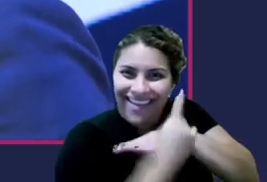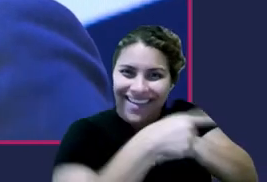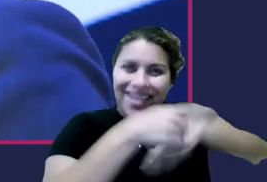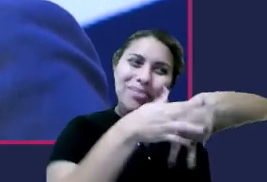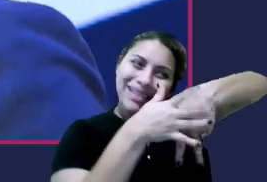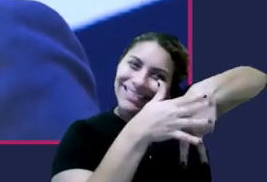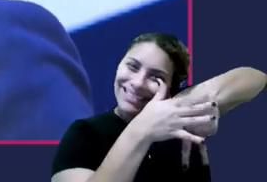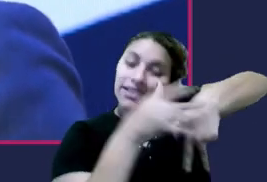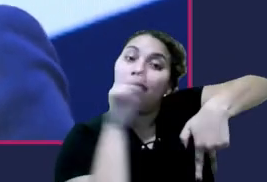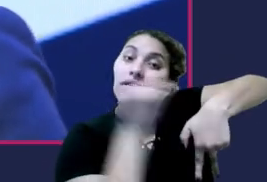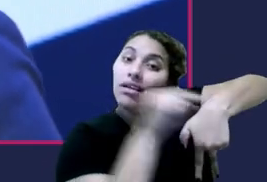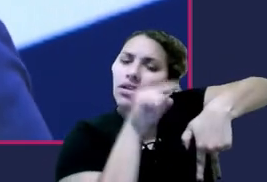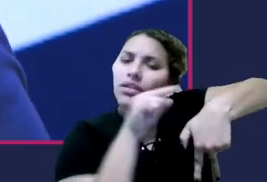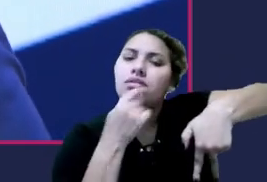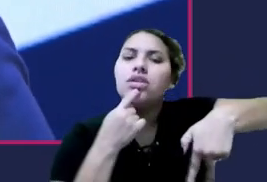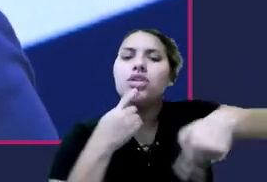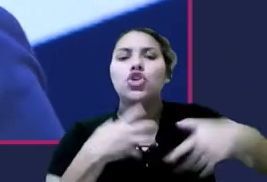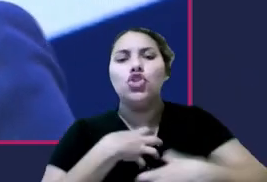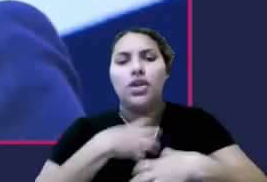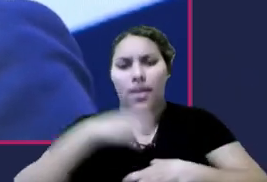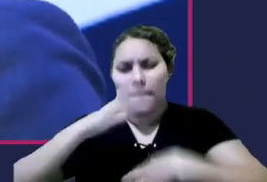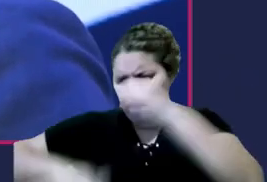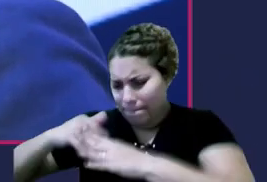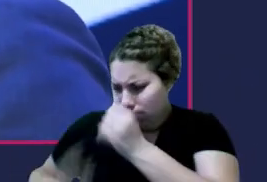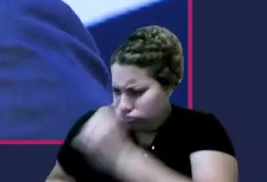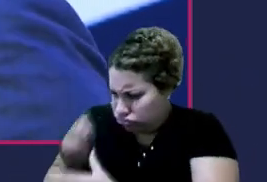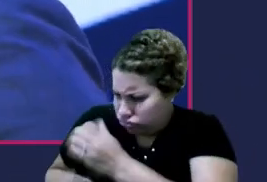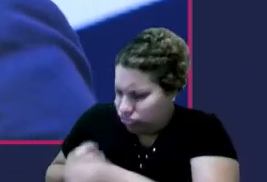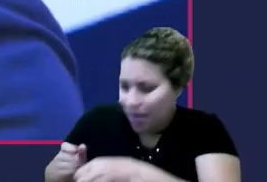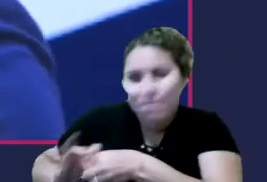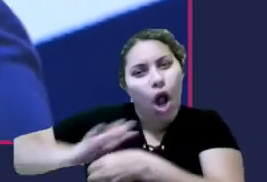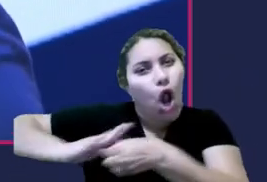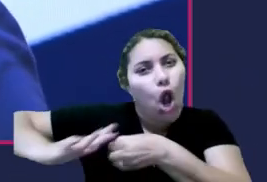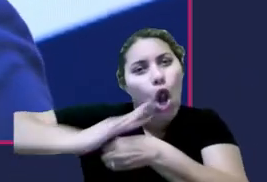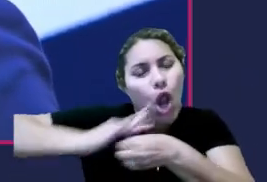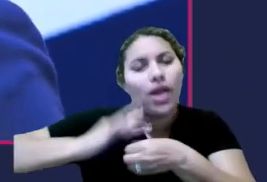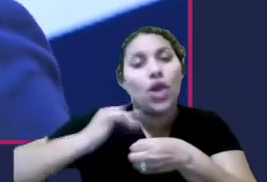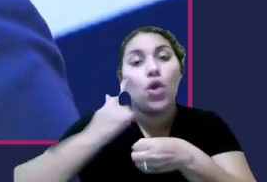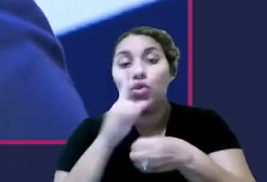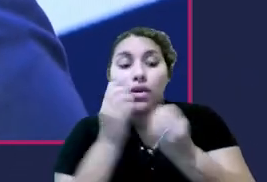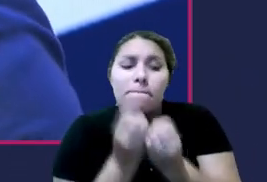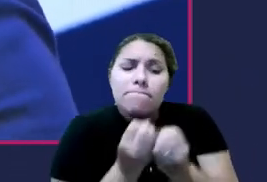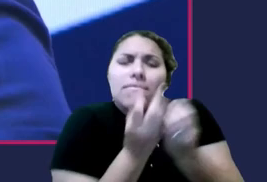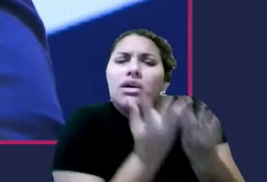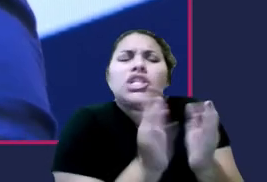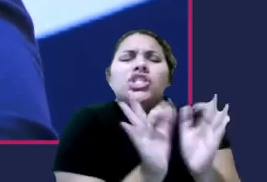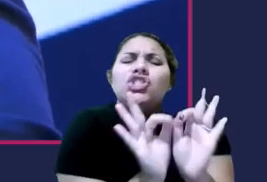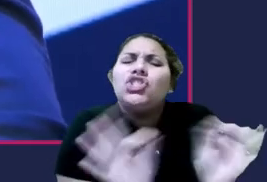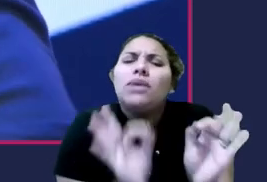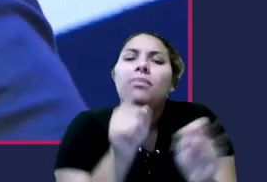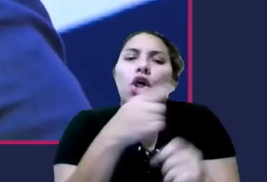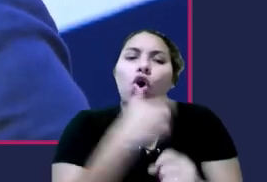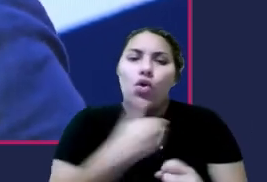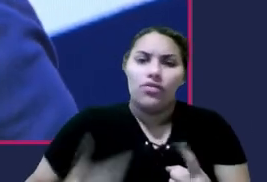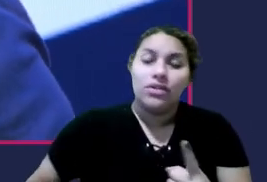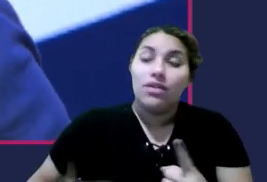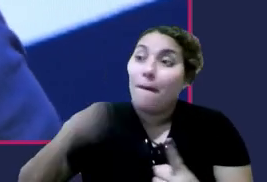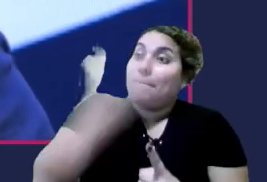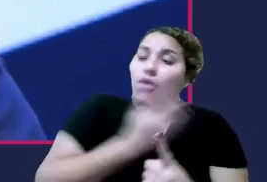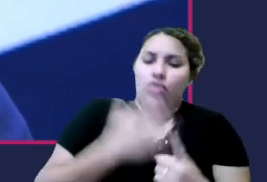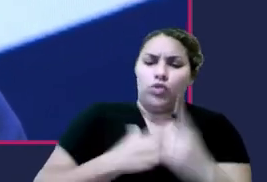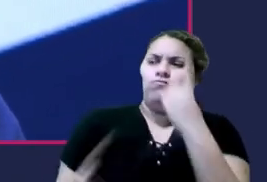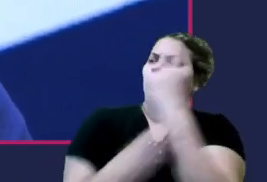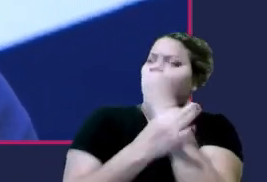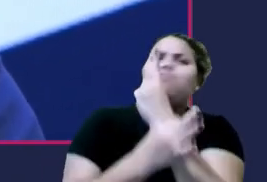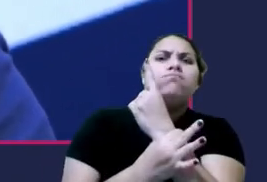increasing access to the patient on one end, but I am the owner of the molecule, right? And I can provide the